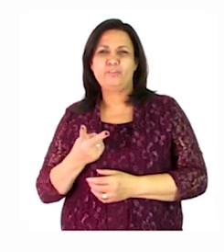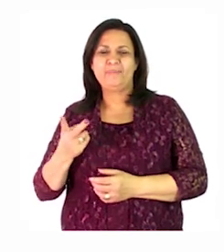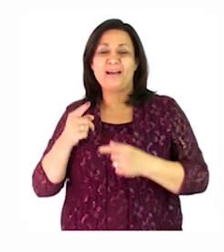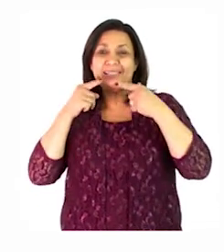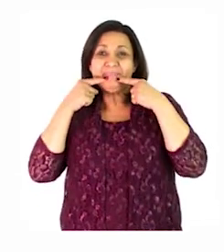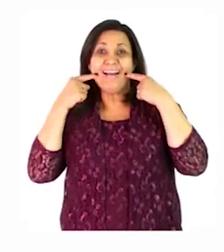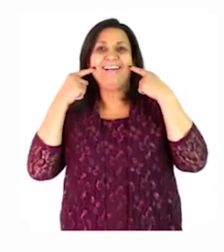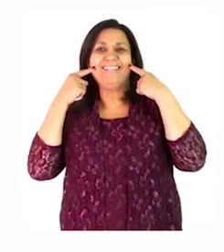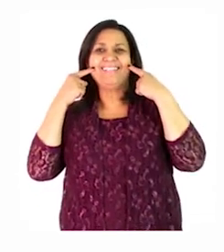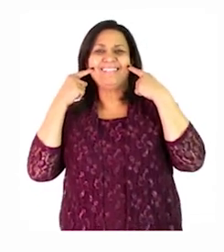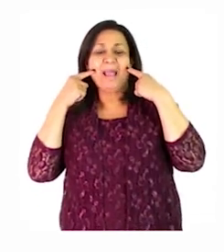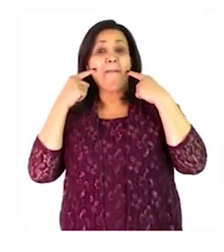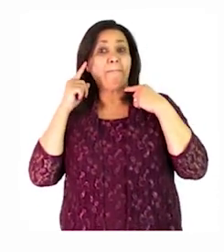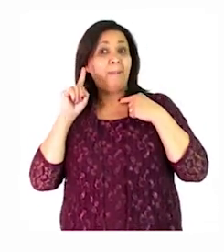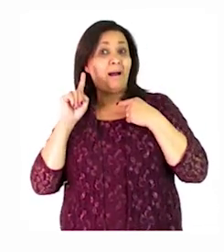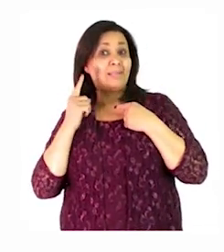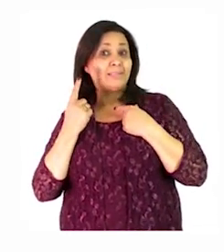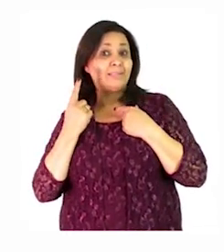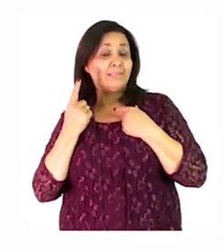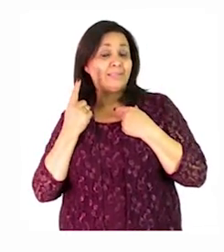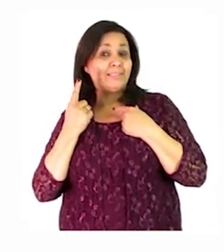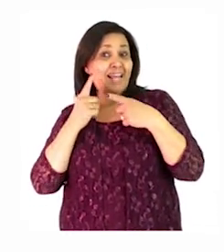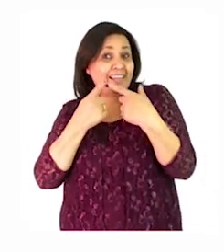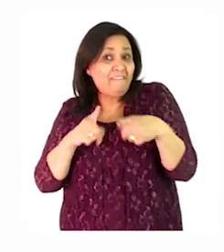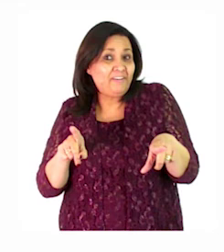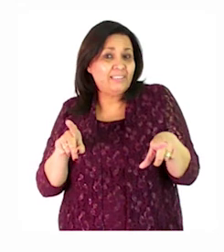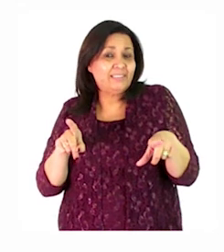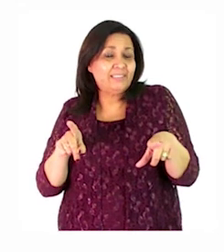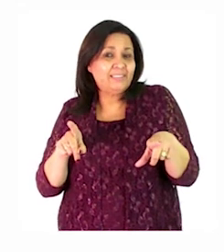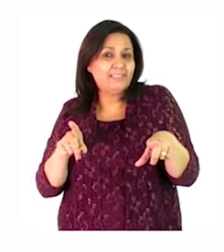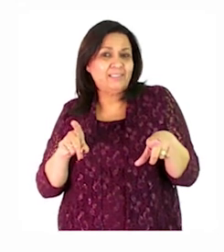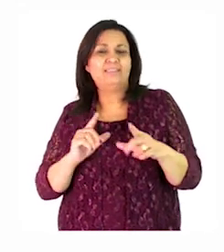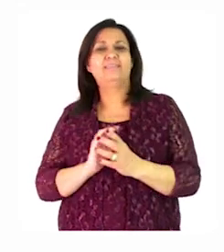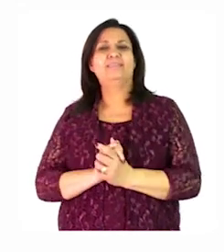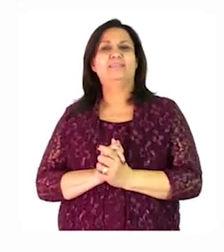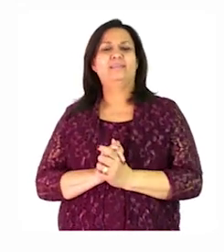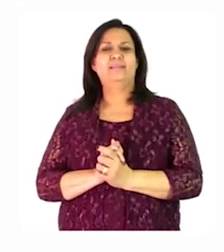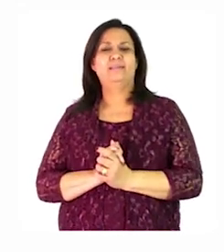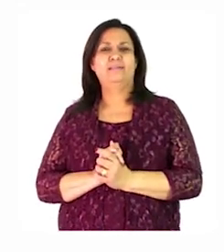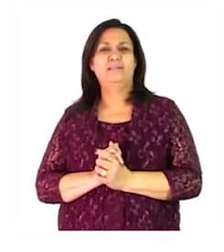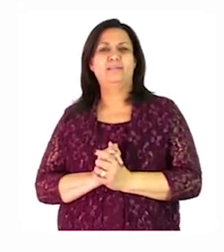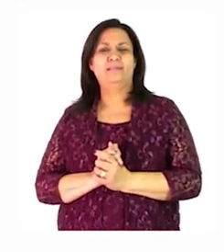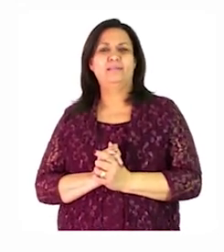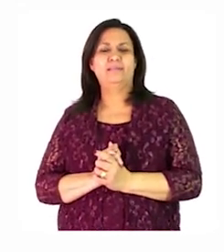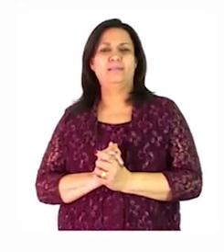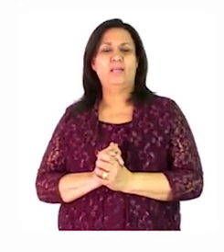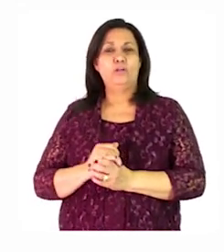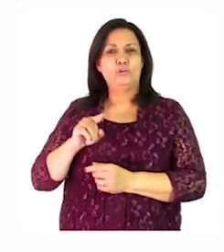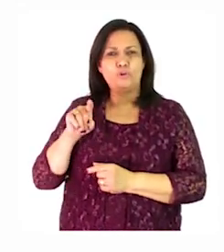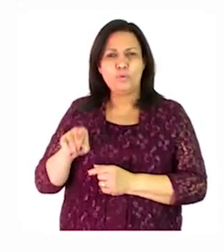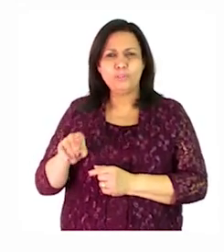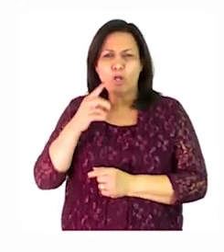smiling. But they are different in 3 ways. I would like you to